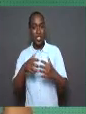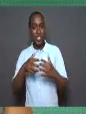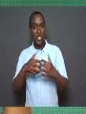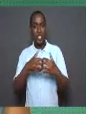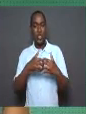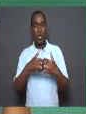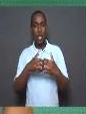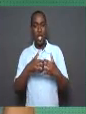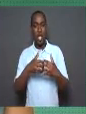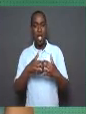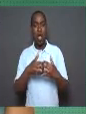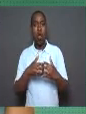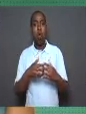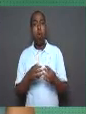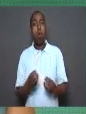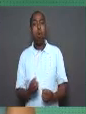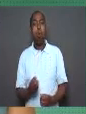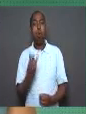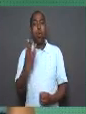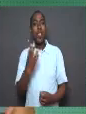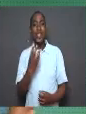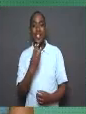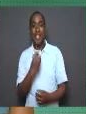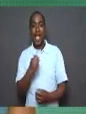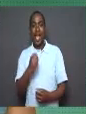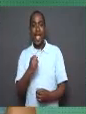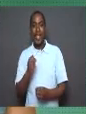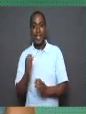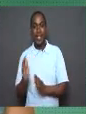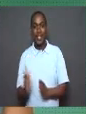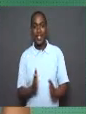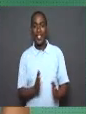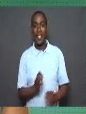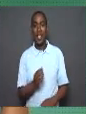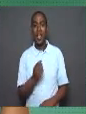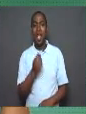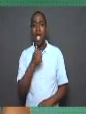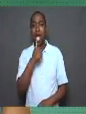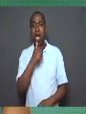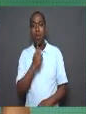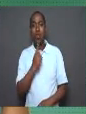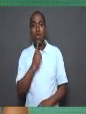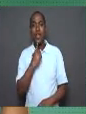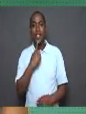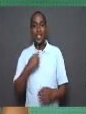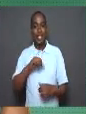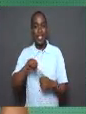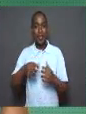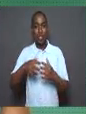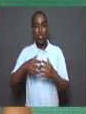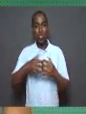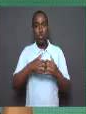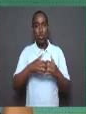make polysaccharides. Amino acids join together in a